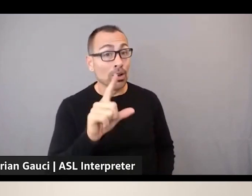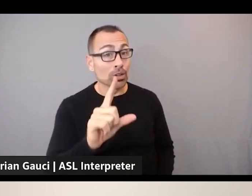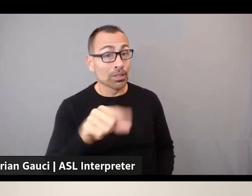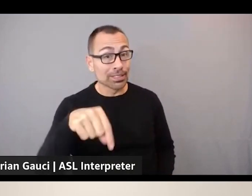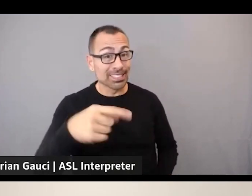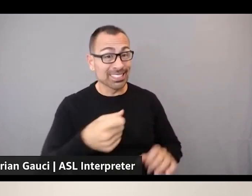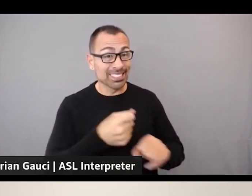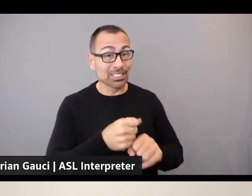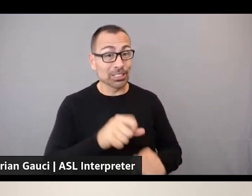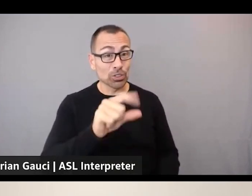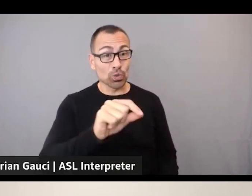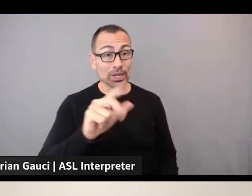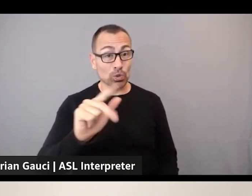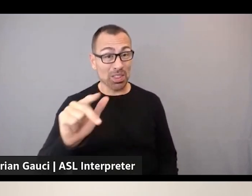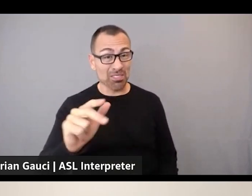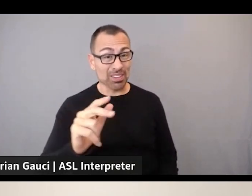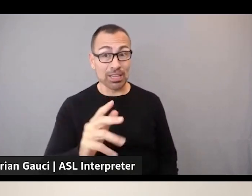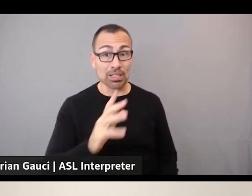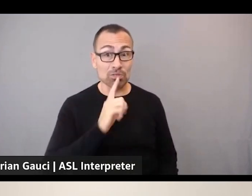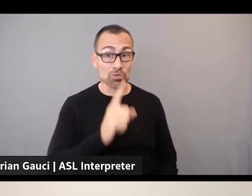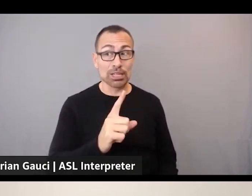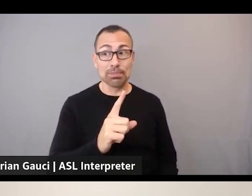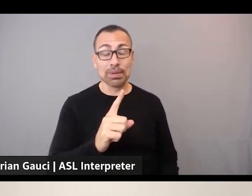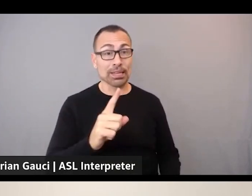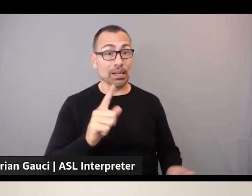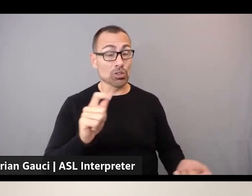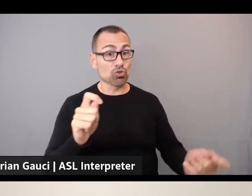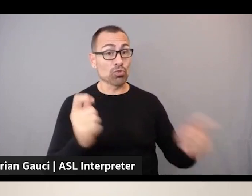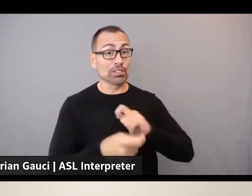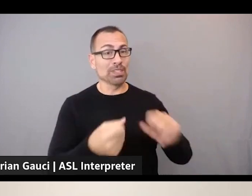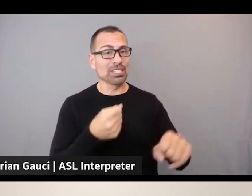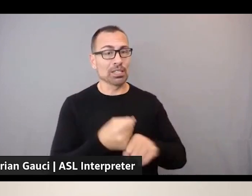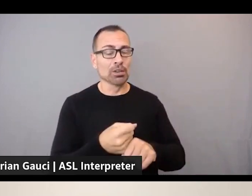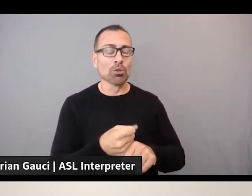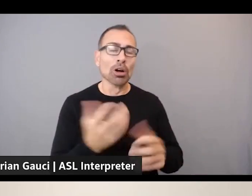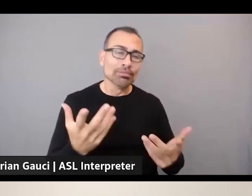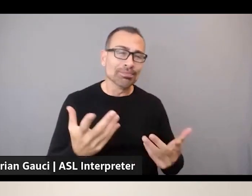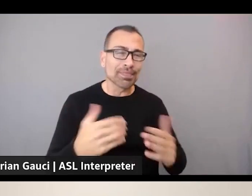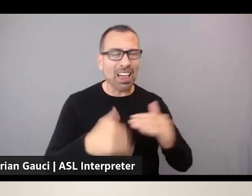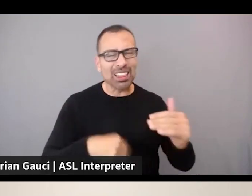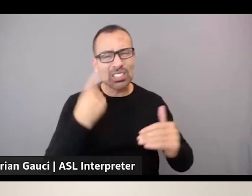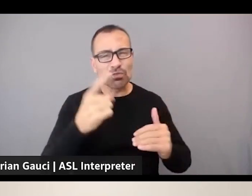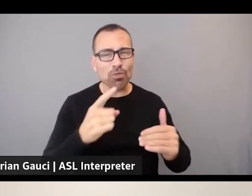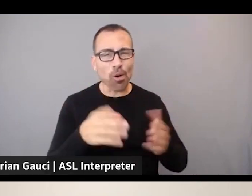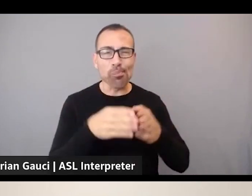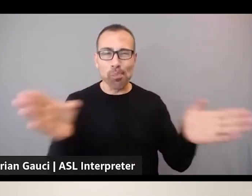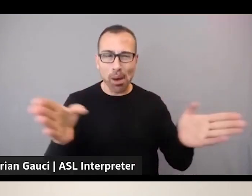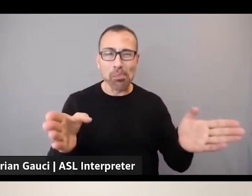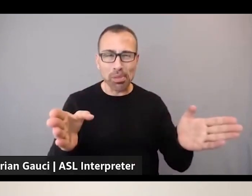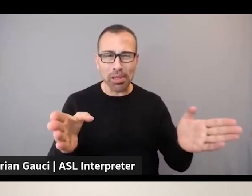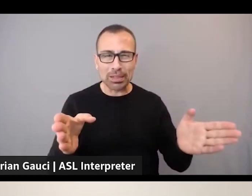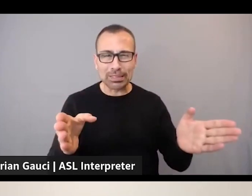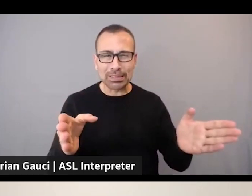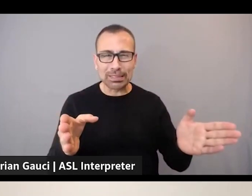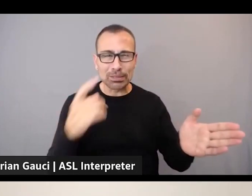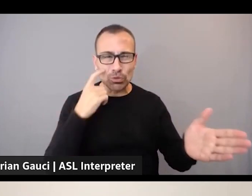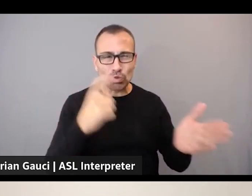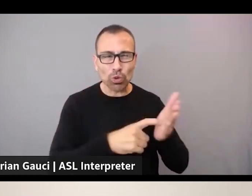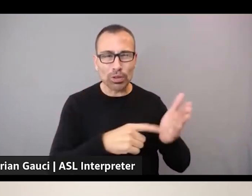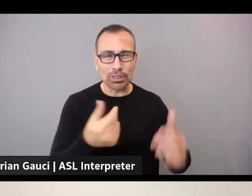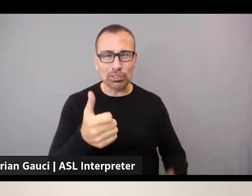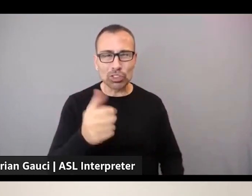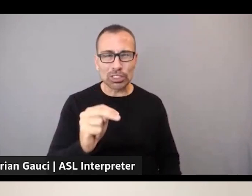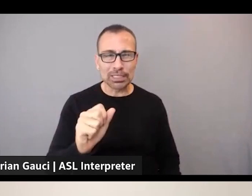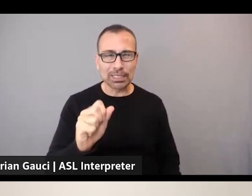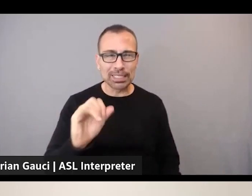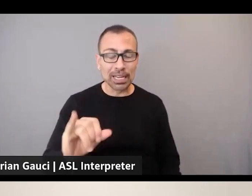a transformational year for at least public perception of generative AI, because Amazon and